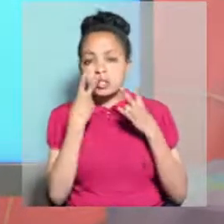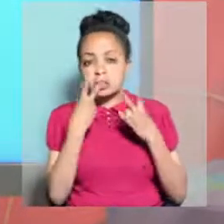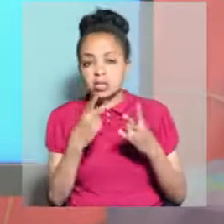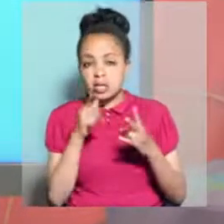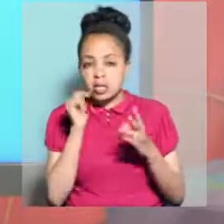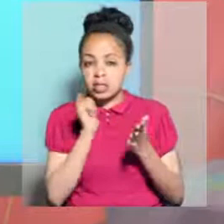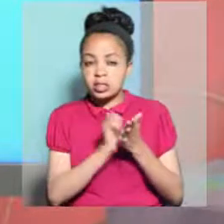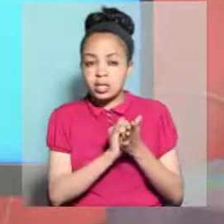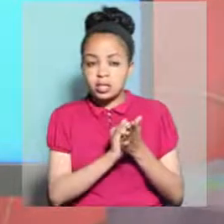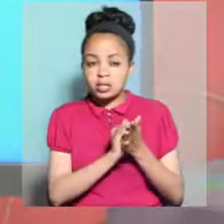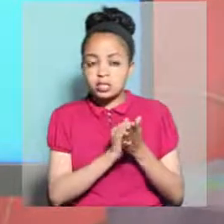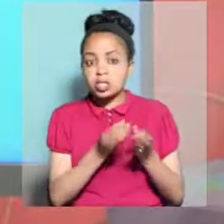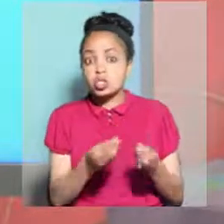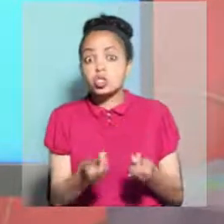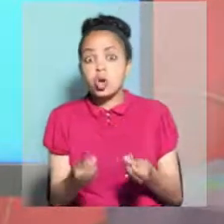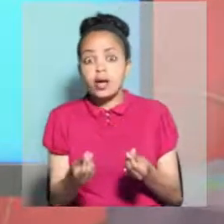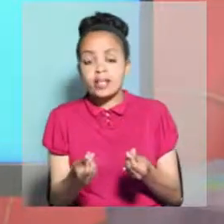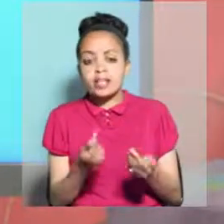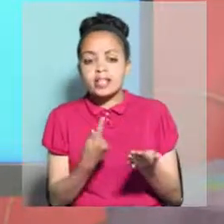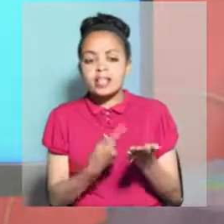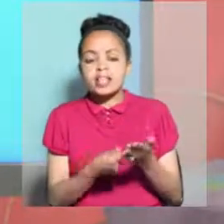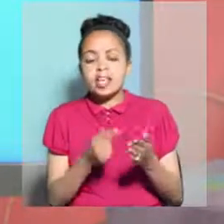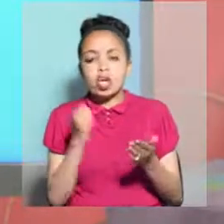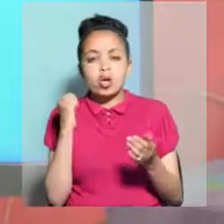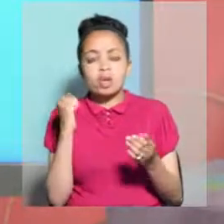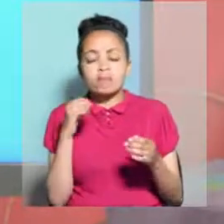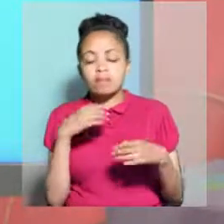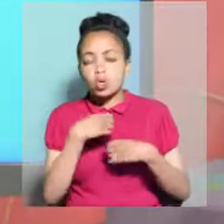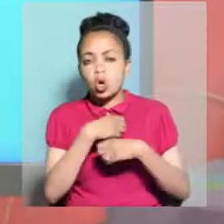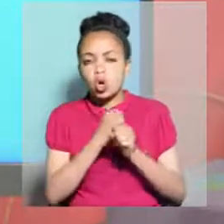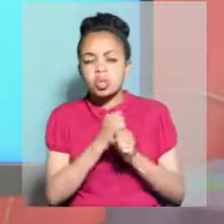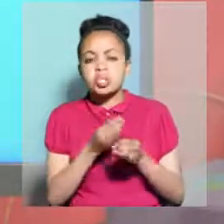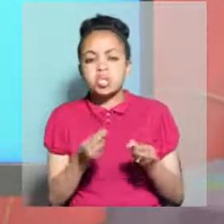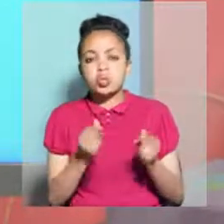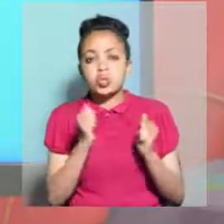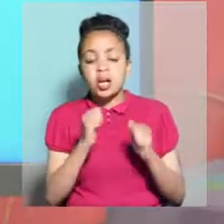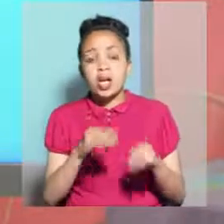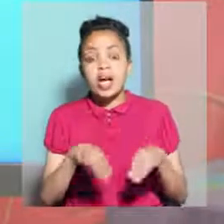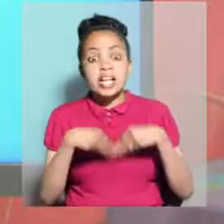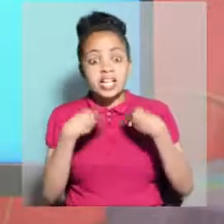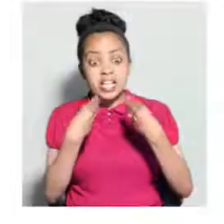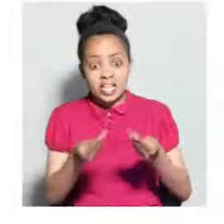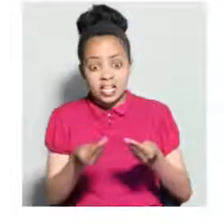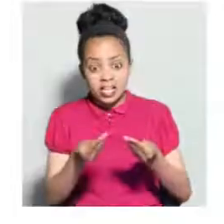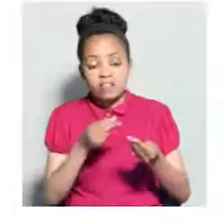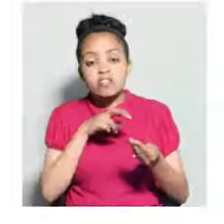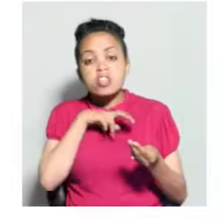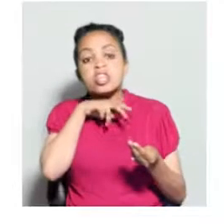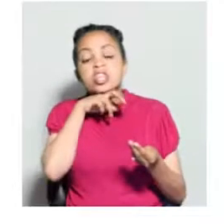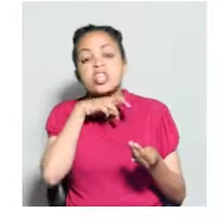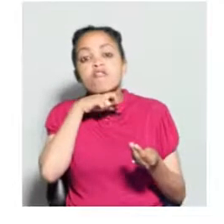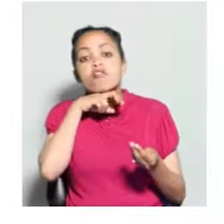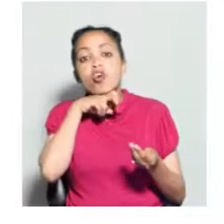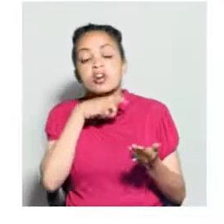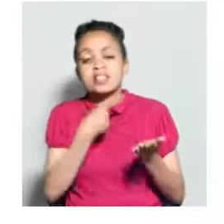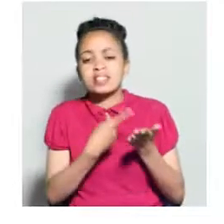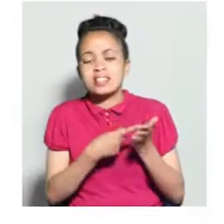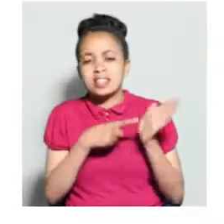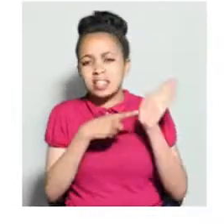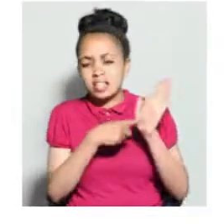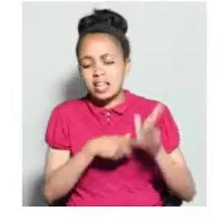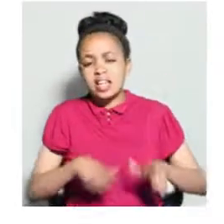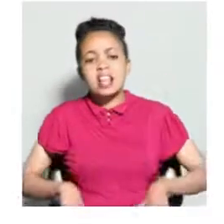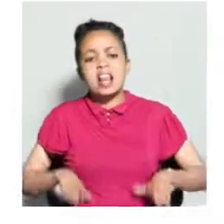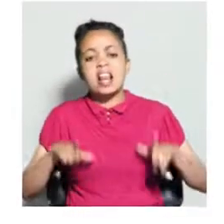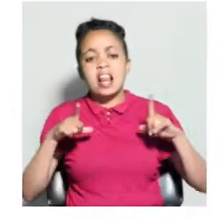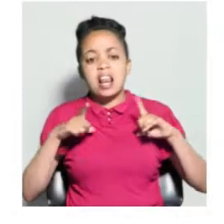in that soil, muddy soil. Then they conclude as the soil can give rise to a frog. This indicates that life